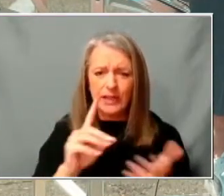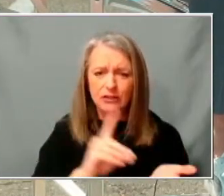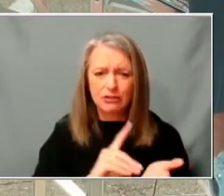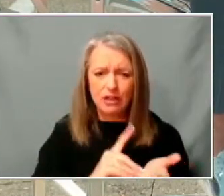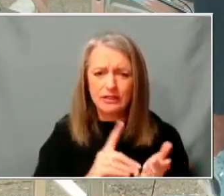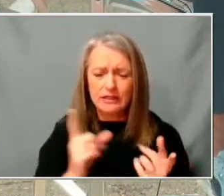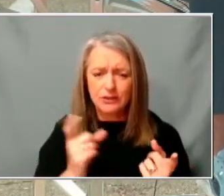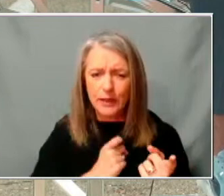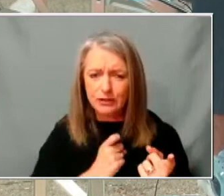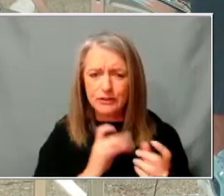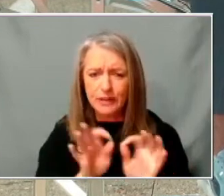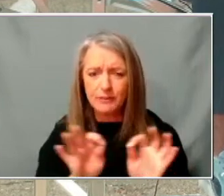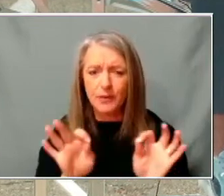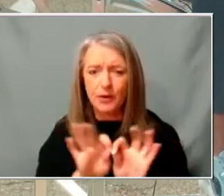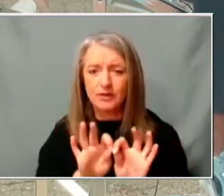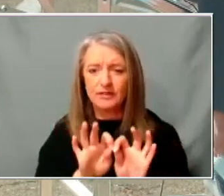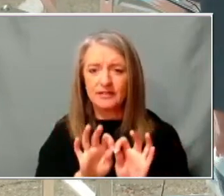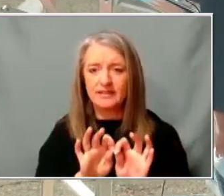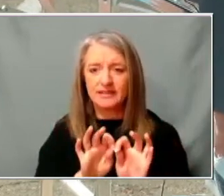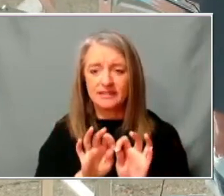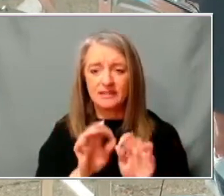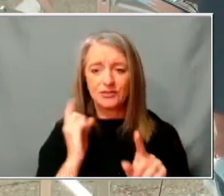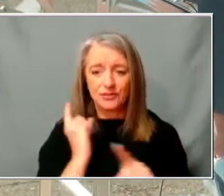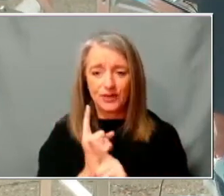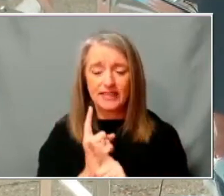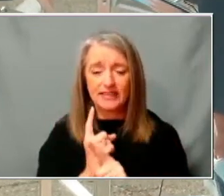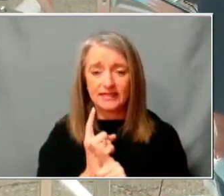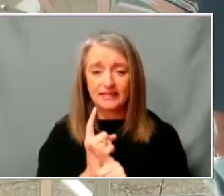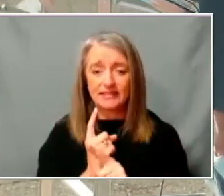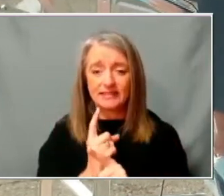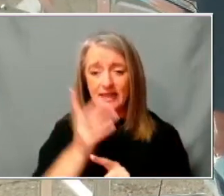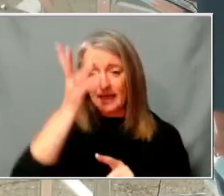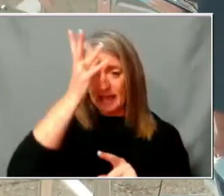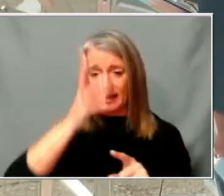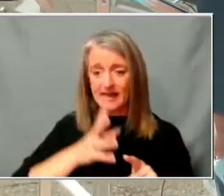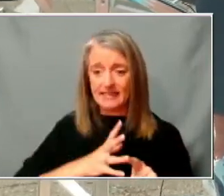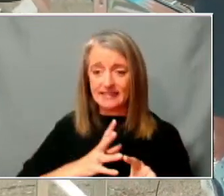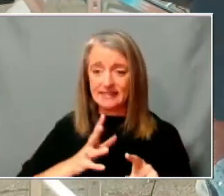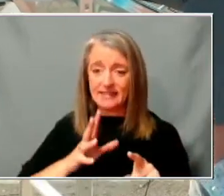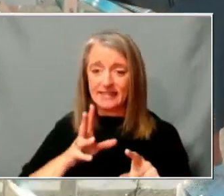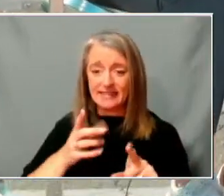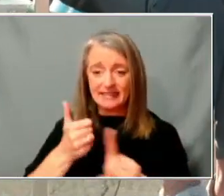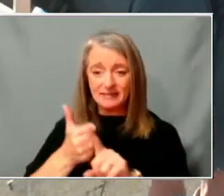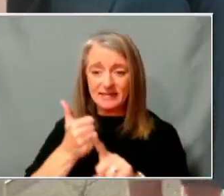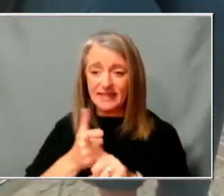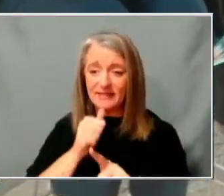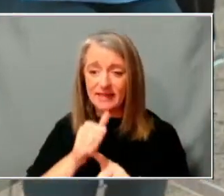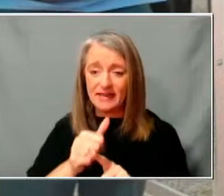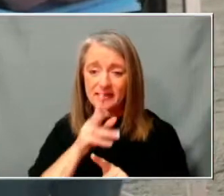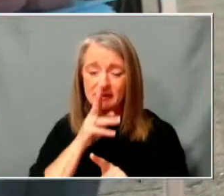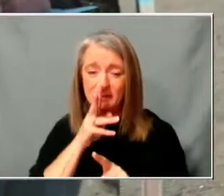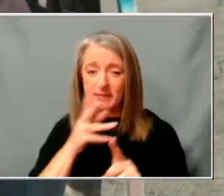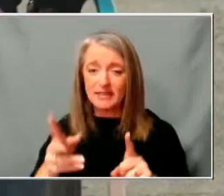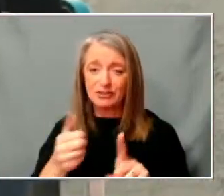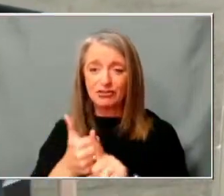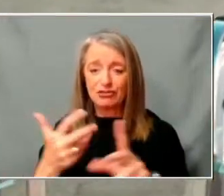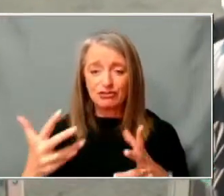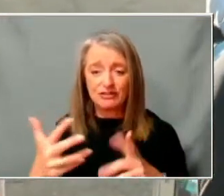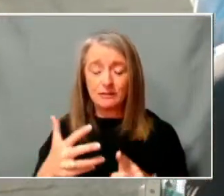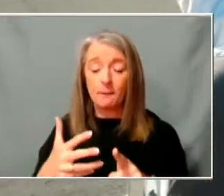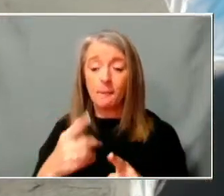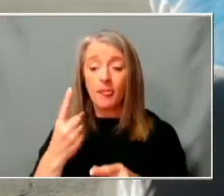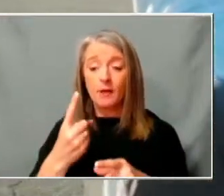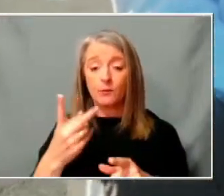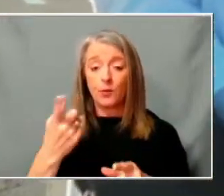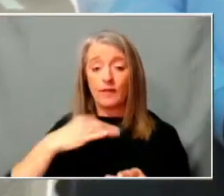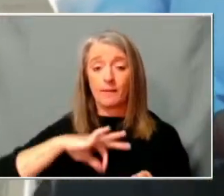okay. Yeah, Wanye, I think spot on right there. I think he's a man of few words, and and so I think one of the things that benefited